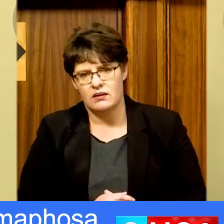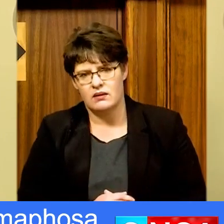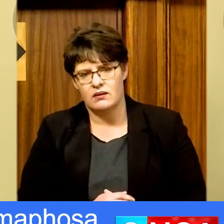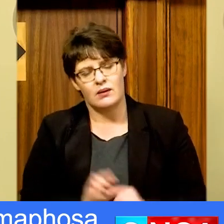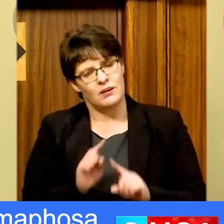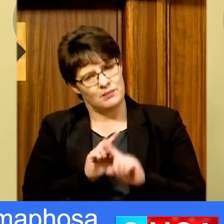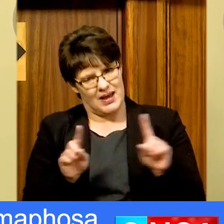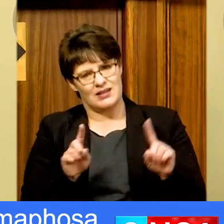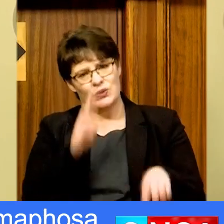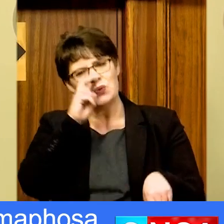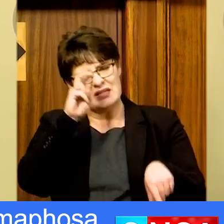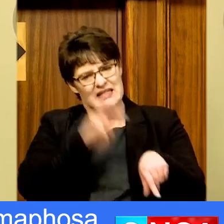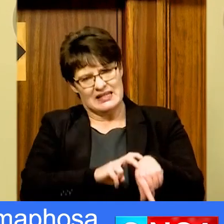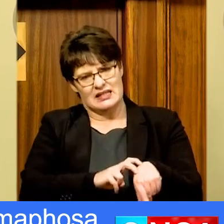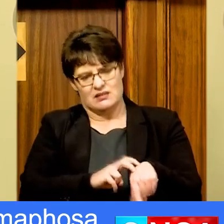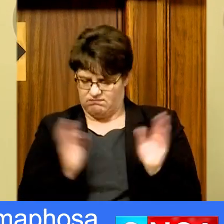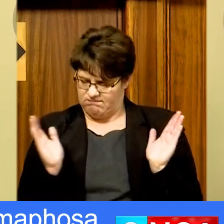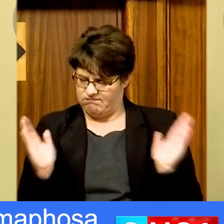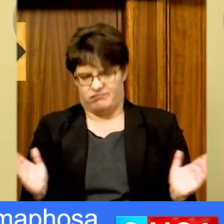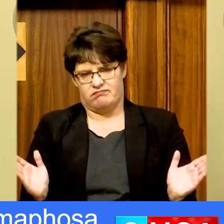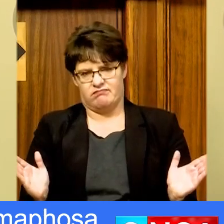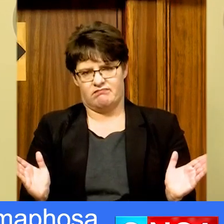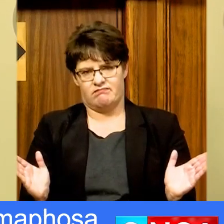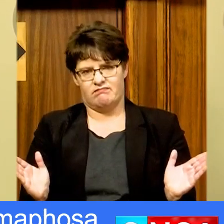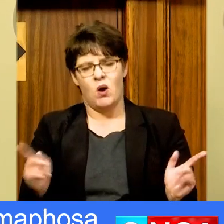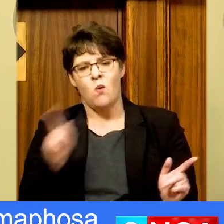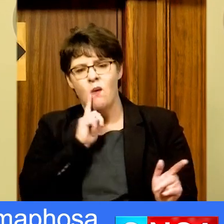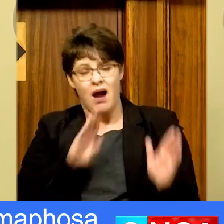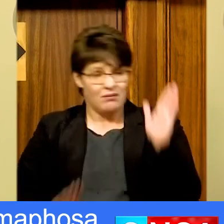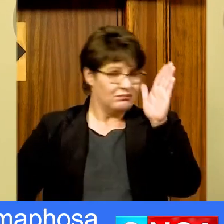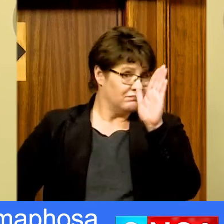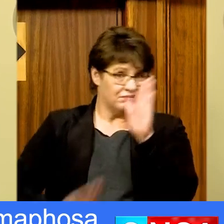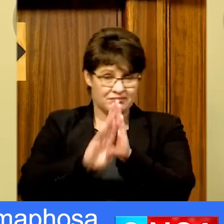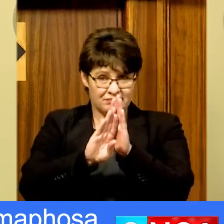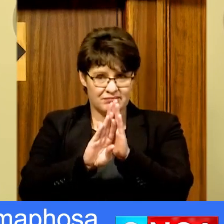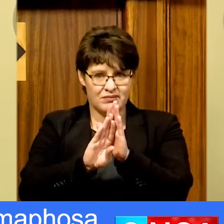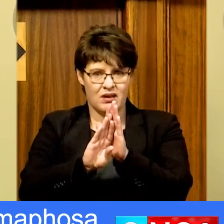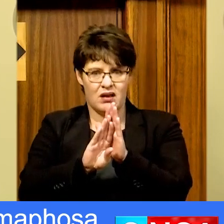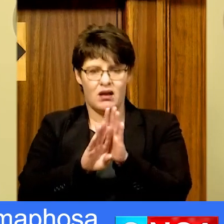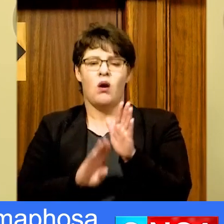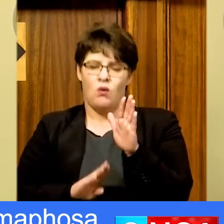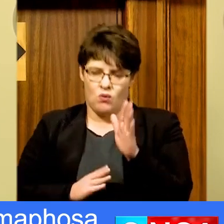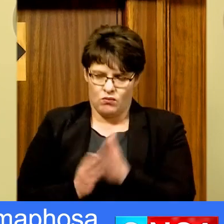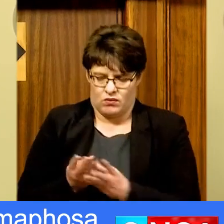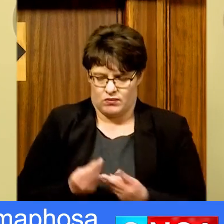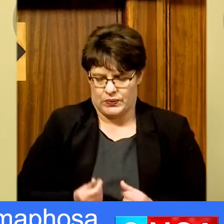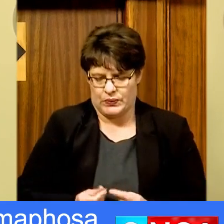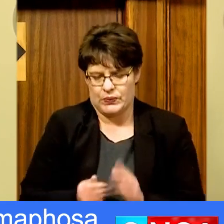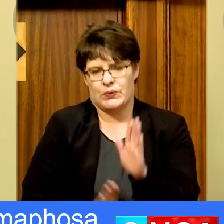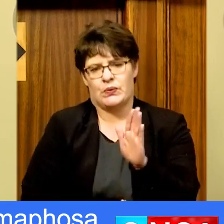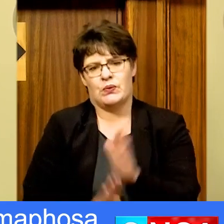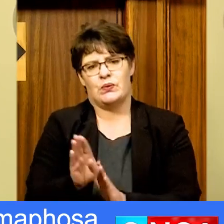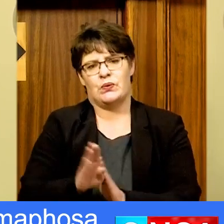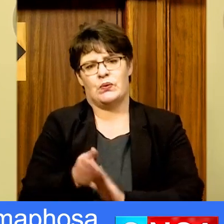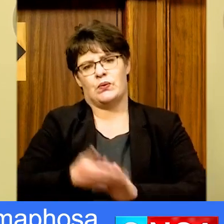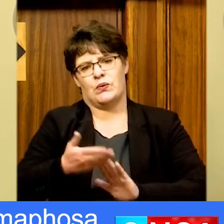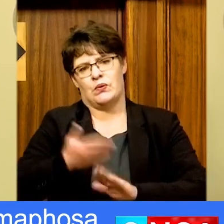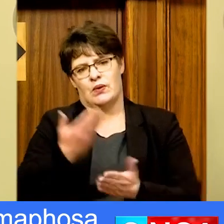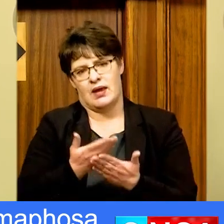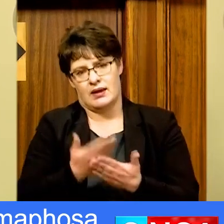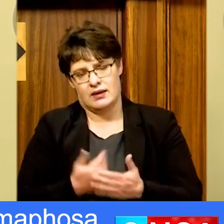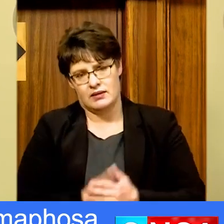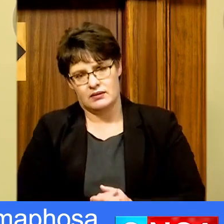They are, however, necessary to see us through the peak of the disease. At the same time, we